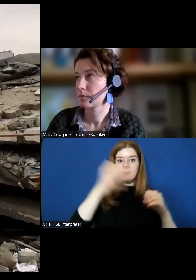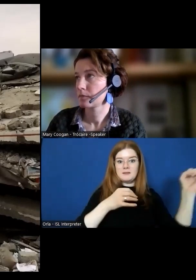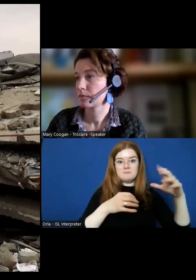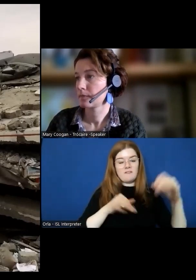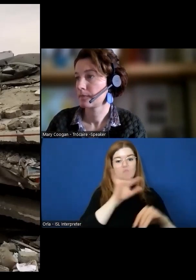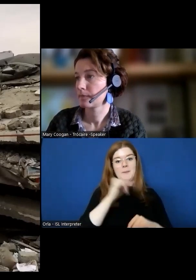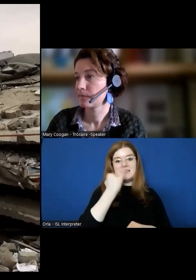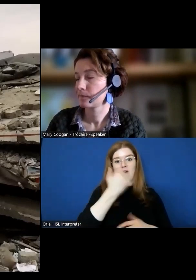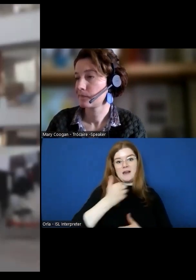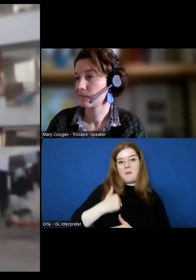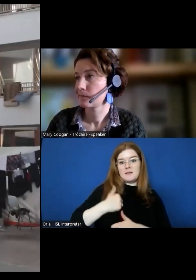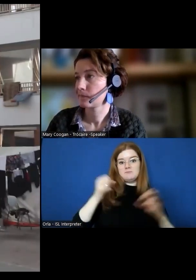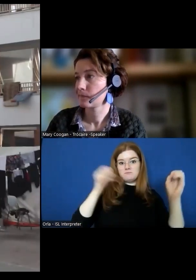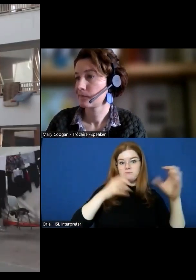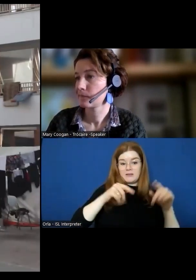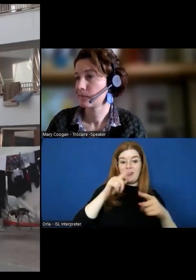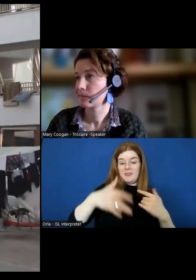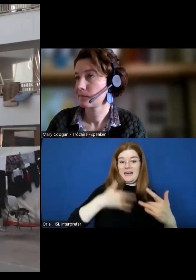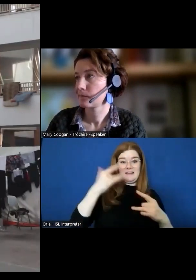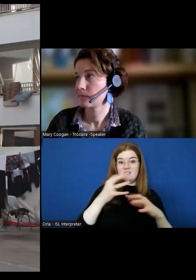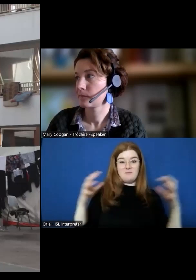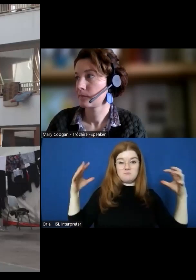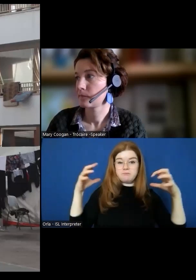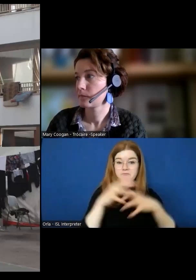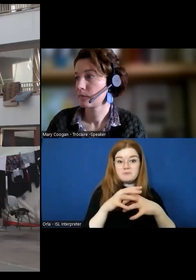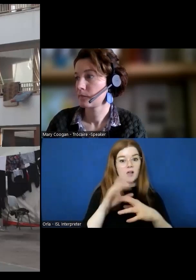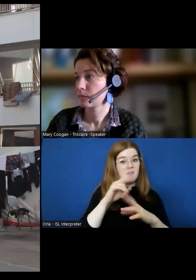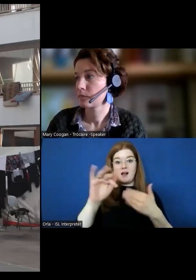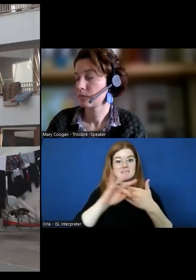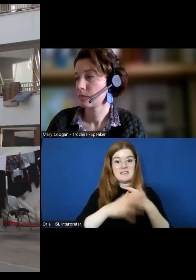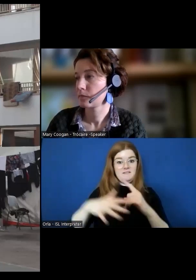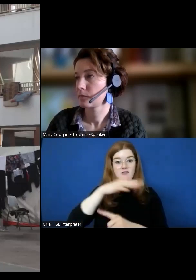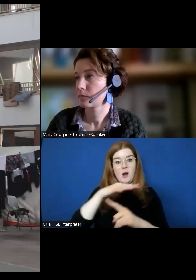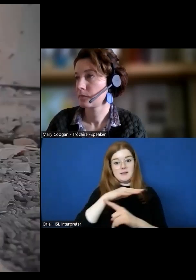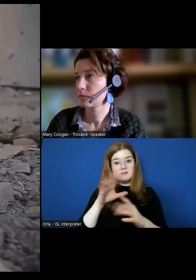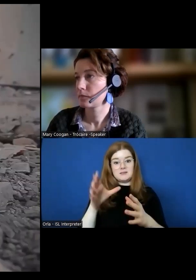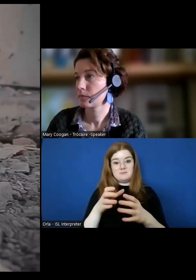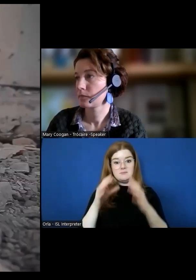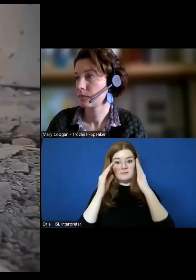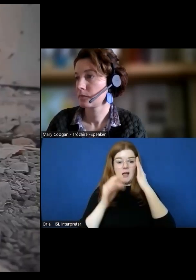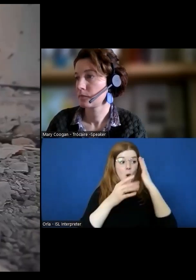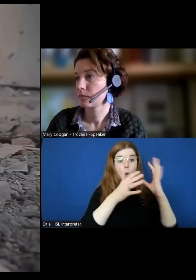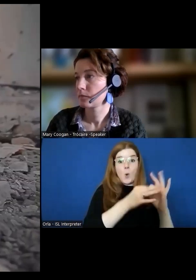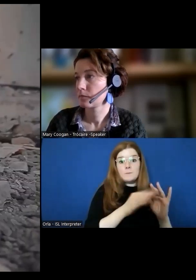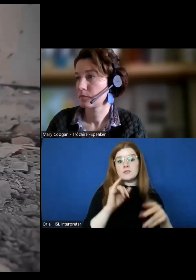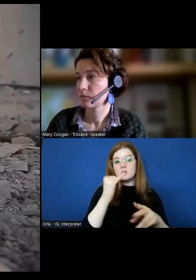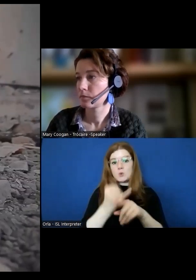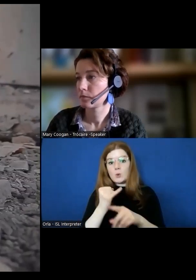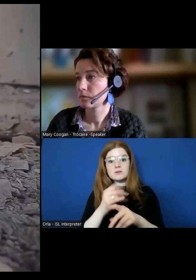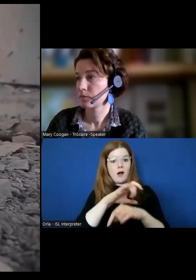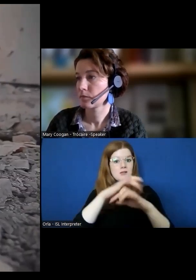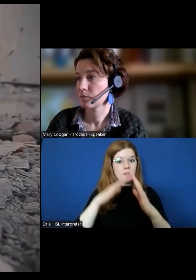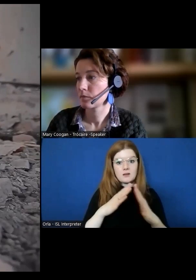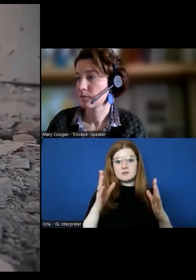military. They are living in overcrowded and unsafe conditions. Homes, schools and